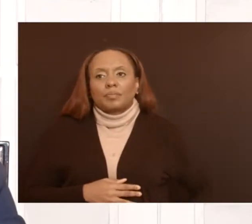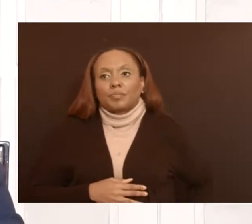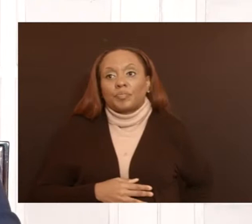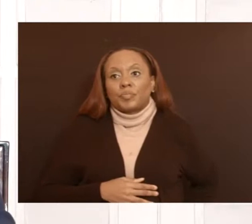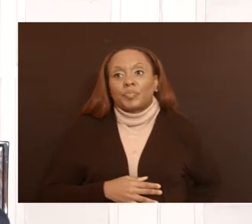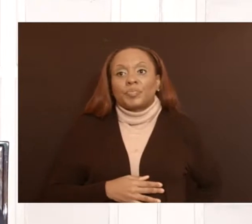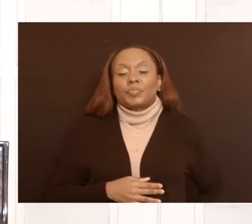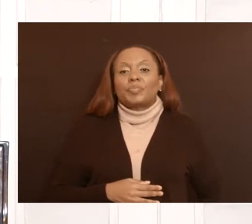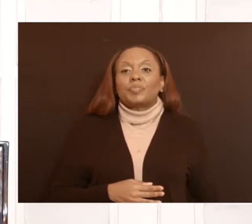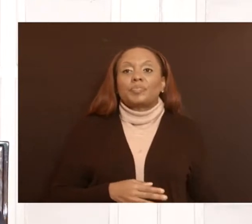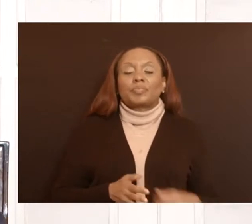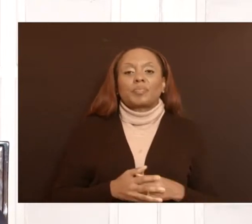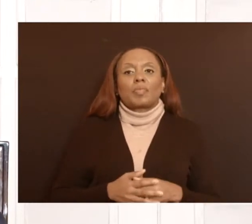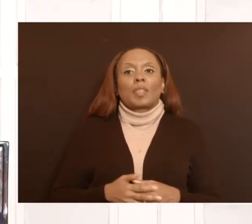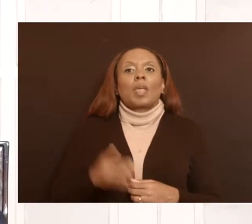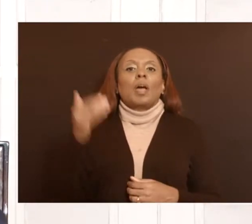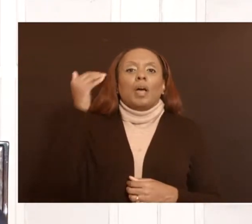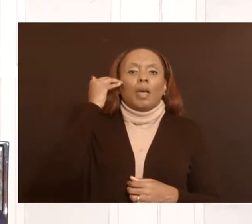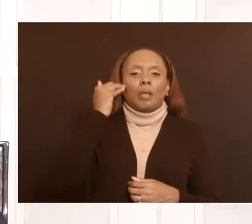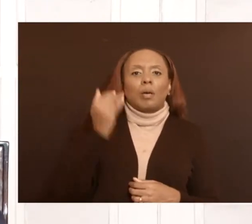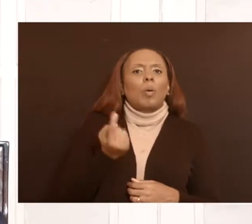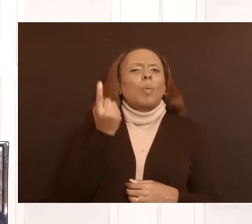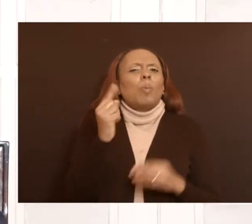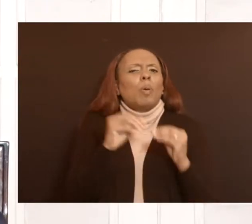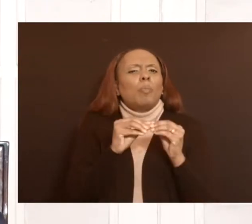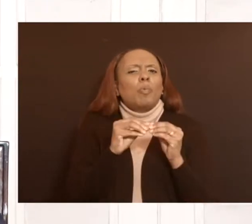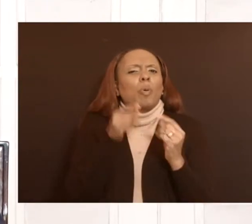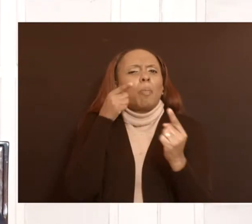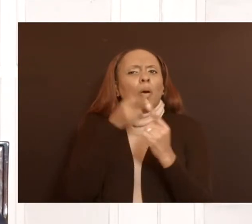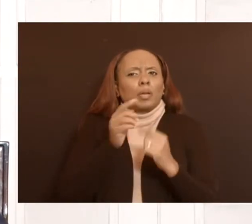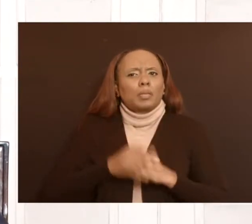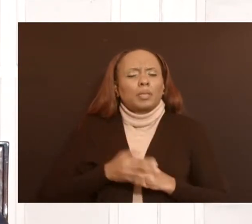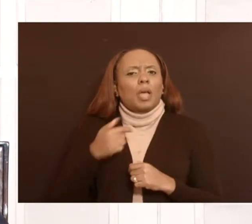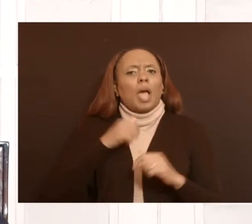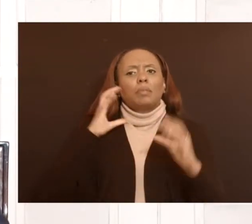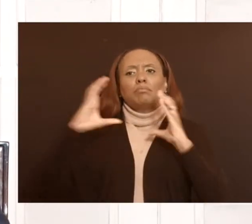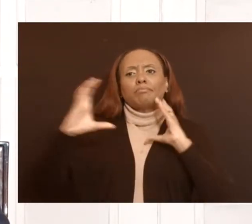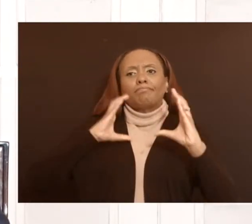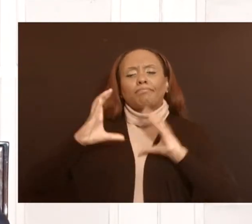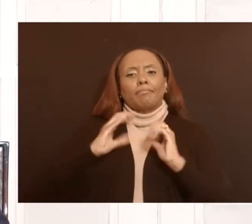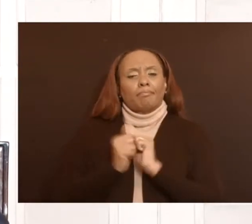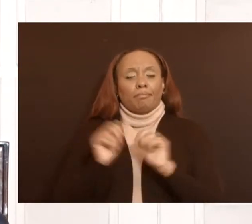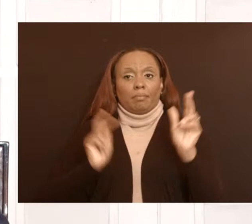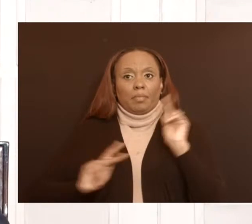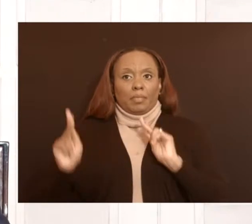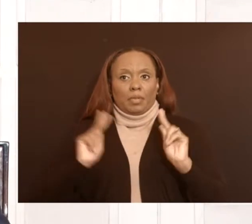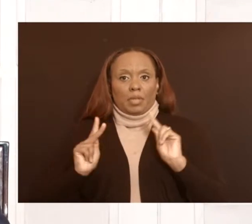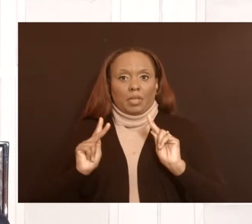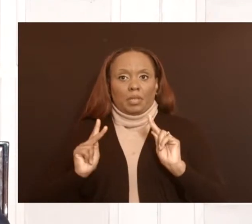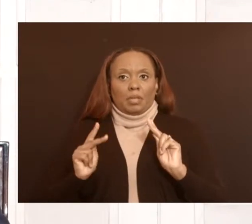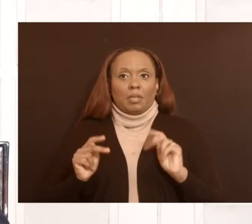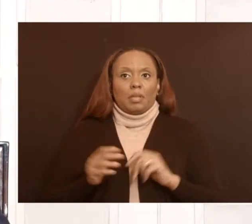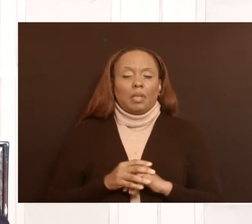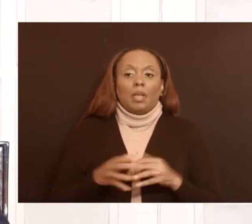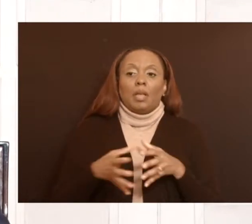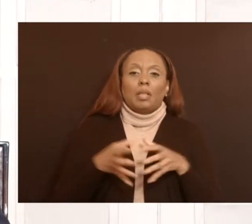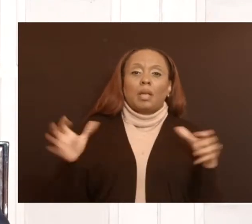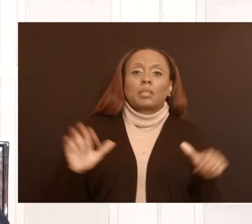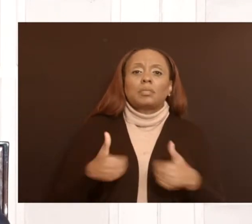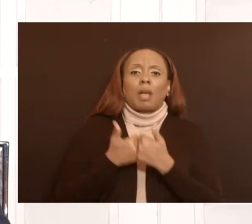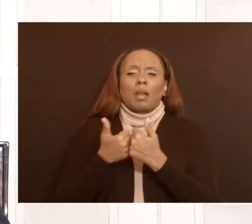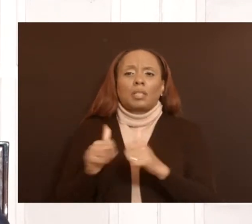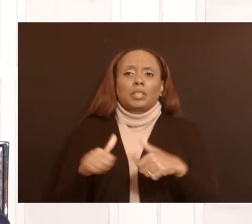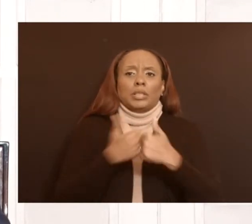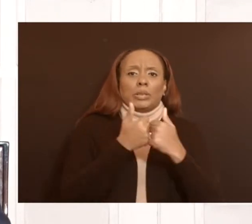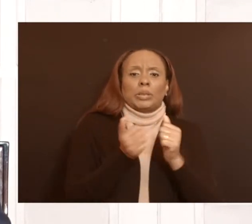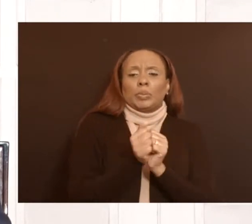as an infectious disease doctor and having, communication with many people across the globe, that there are lots of challenges with regards to vaccinations, and people